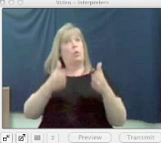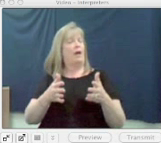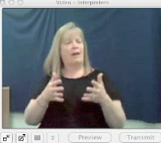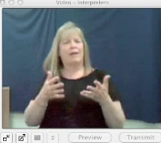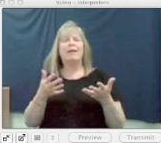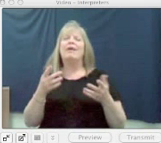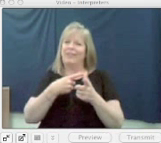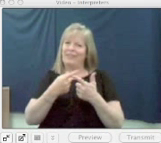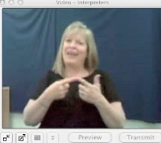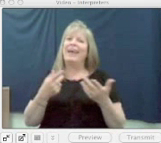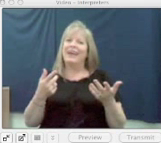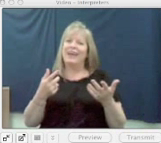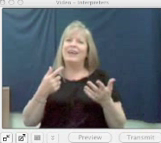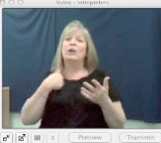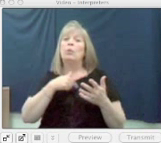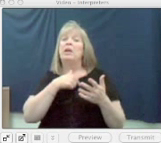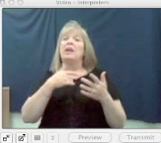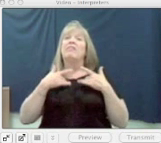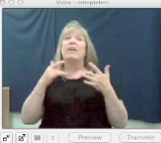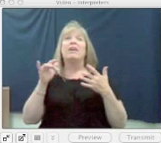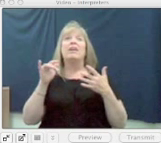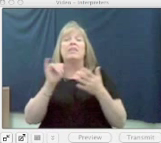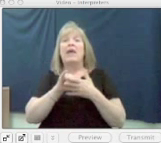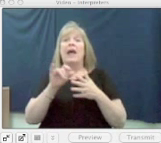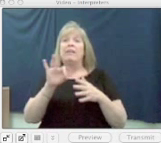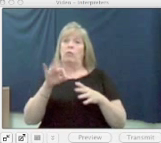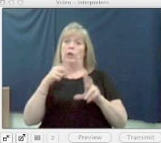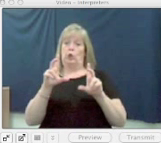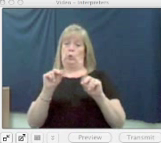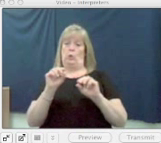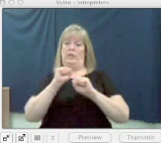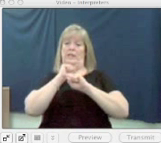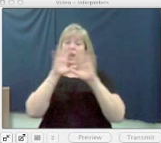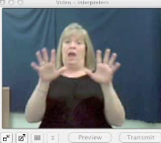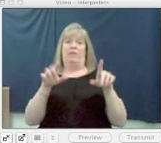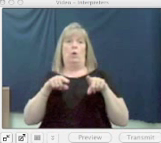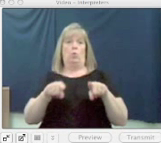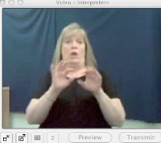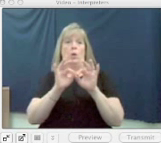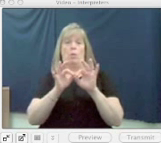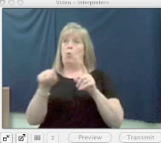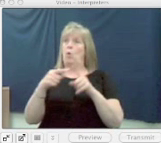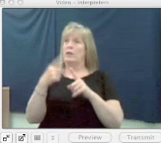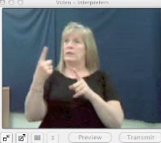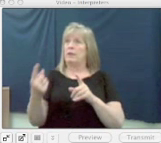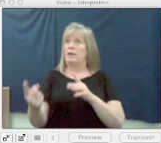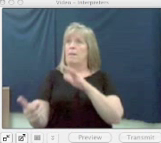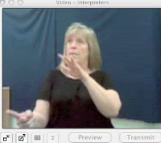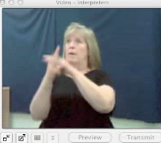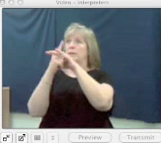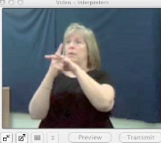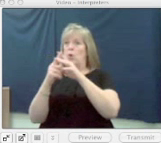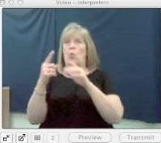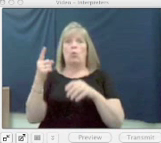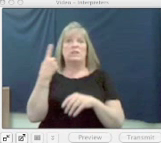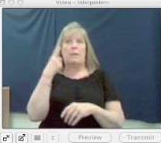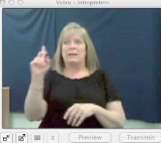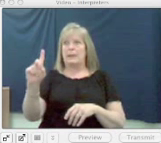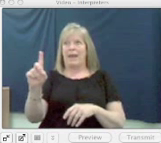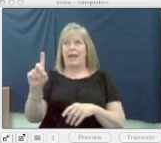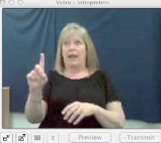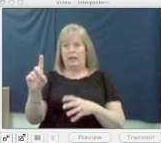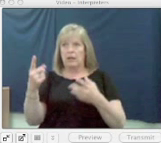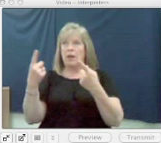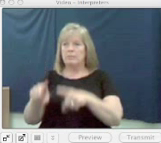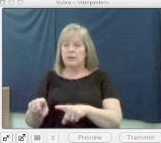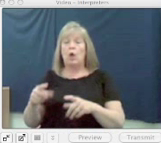reason that we feel like doing nothing in an interpreting assignment when something is posed to us, when a demand is set forth. We choose